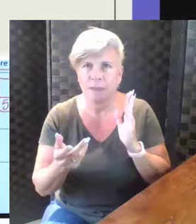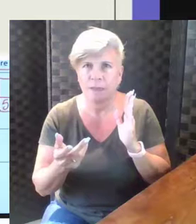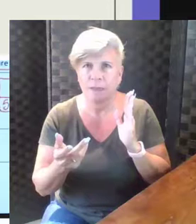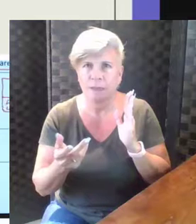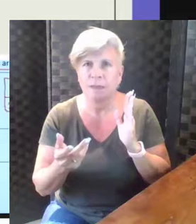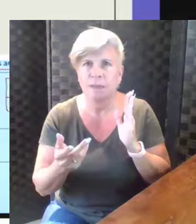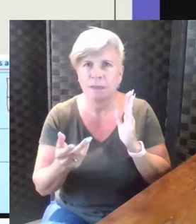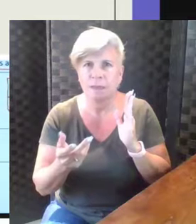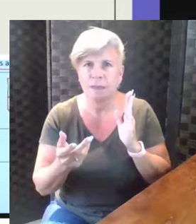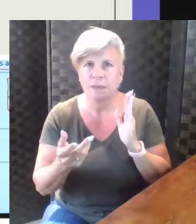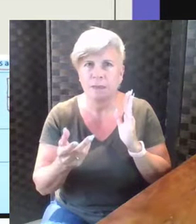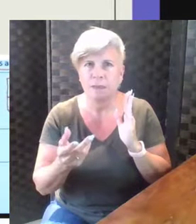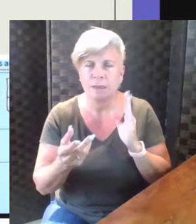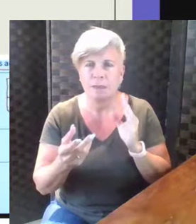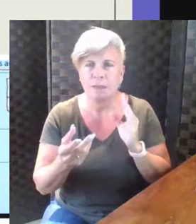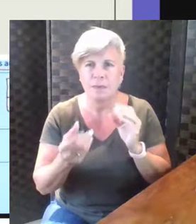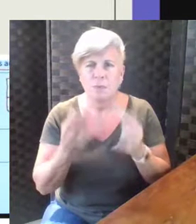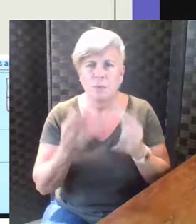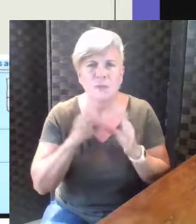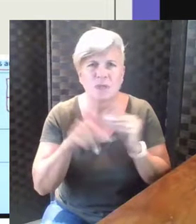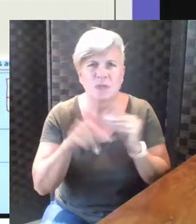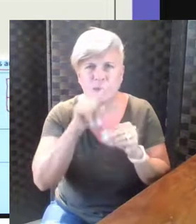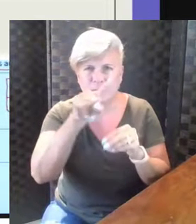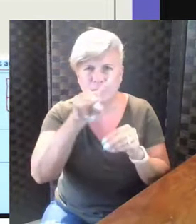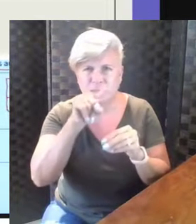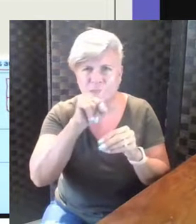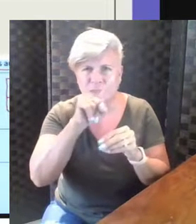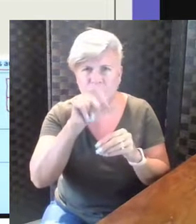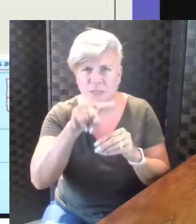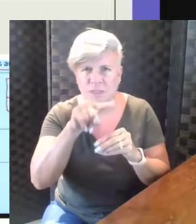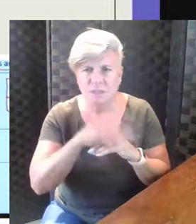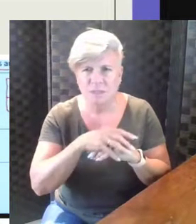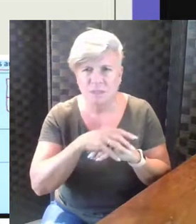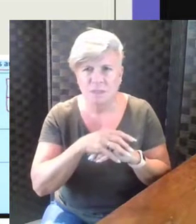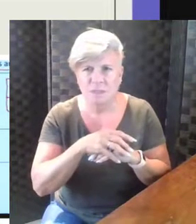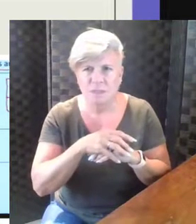Our label, right? What are we talking about in this problem?